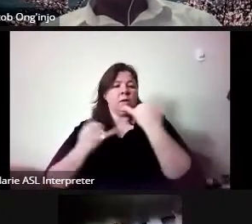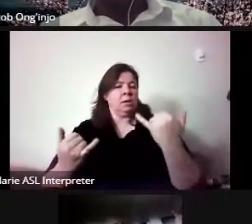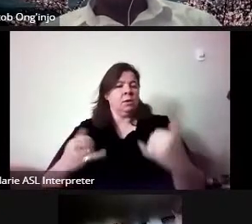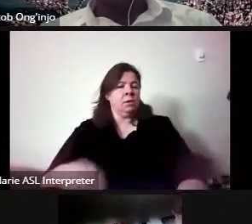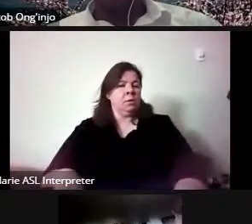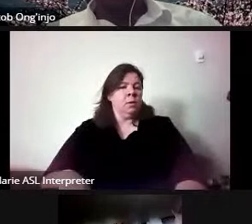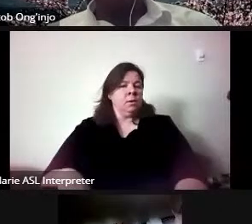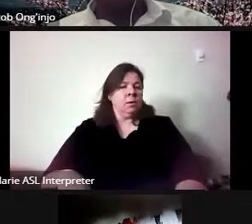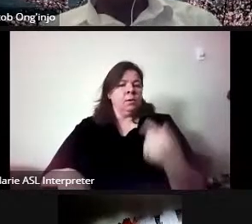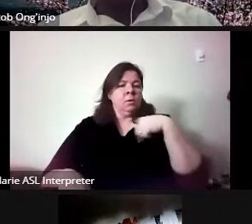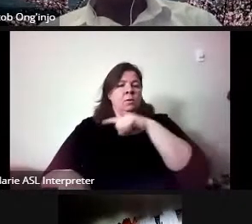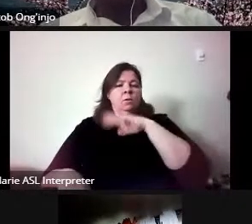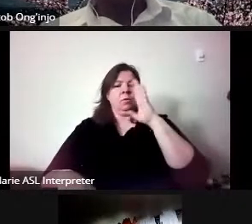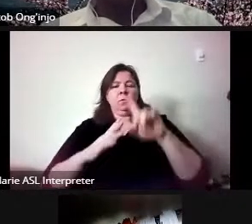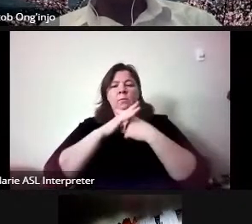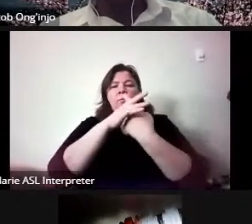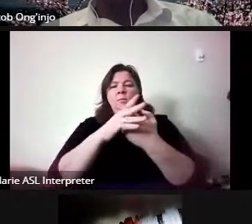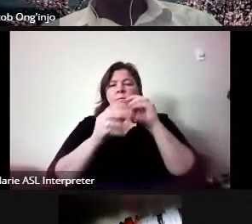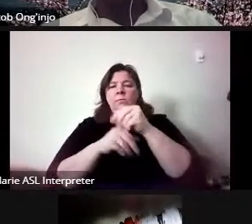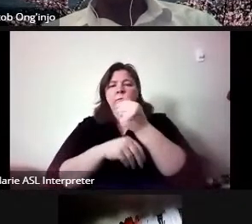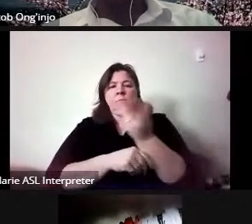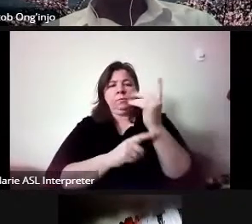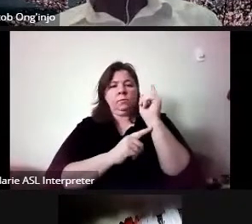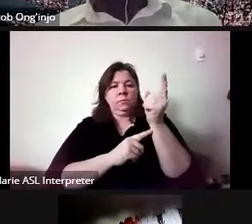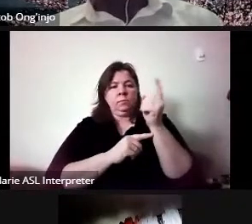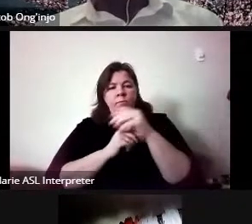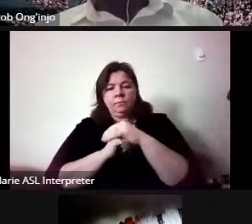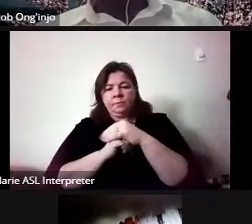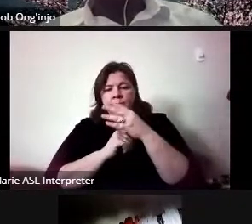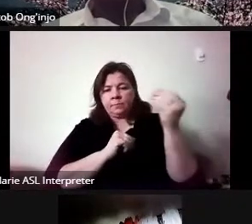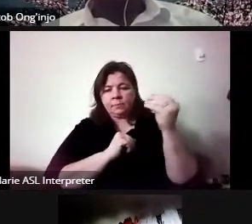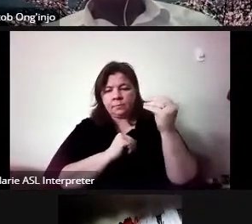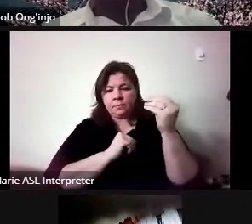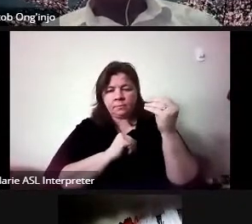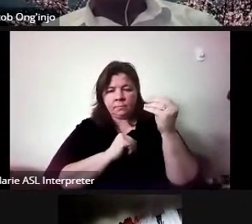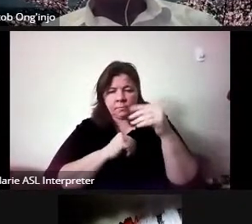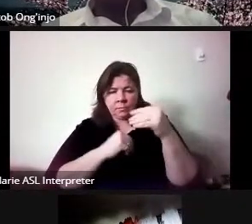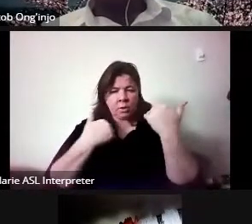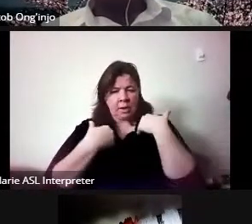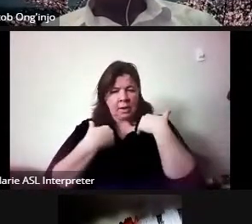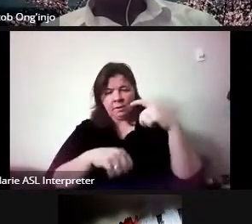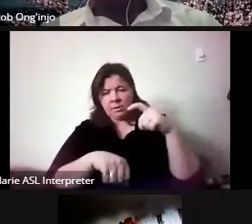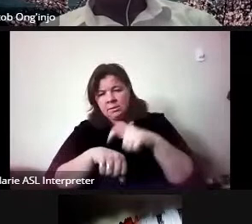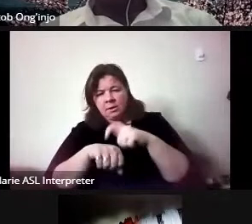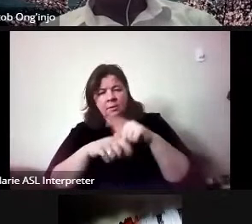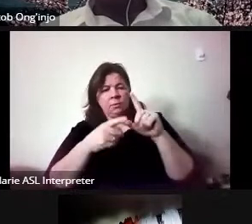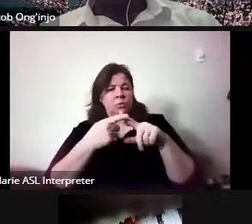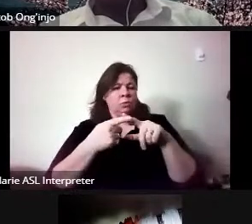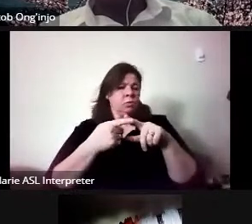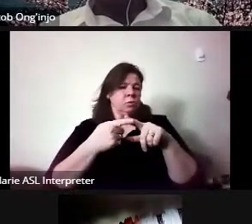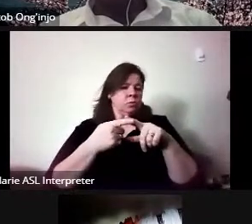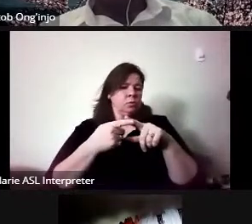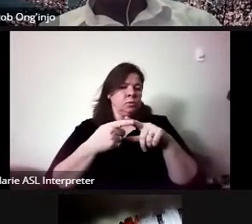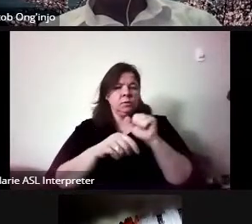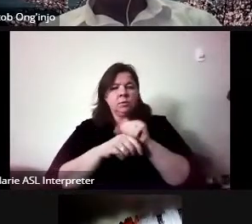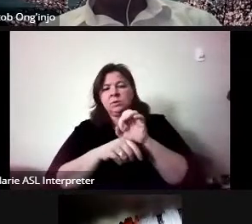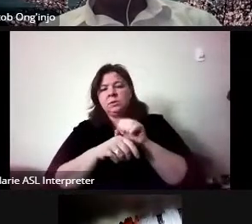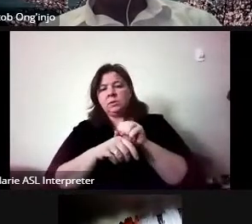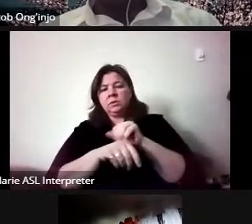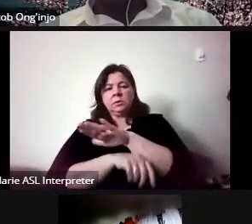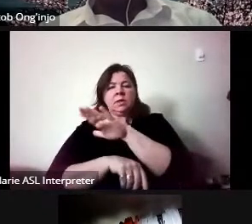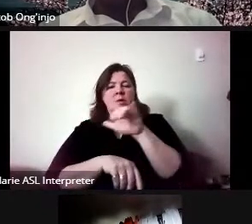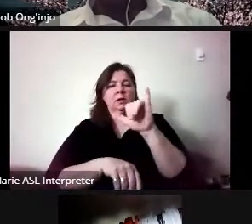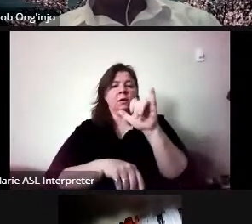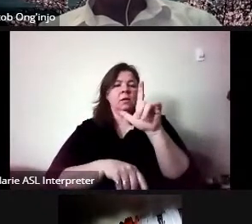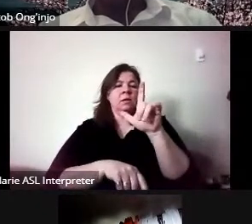We're going to be starting in a few minutes. So yeah, you got time to send forward the link and send